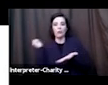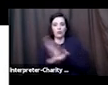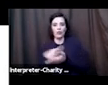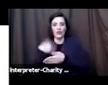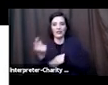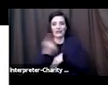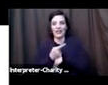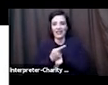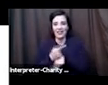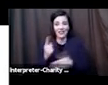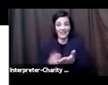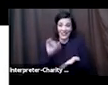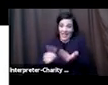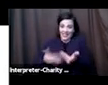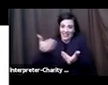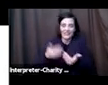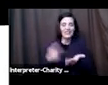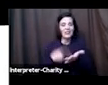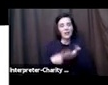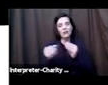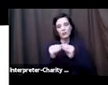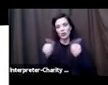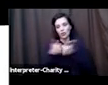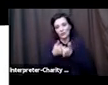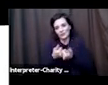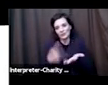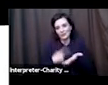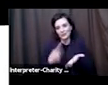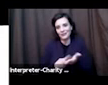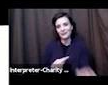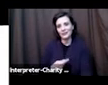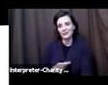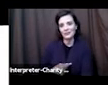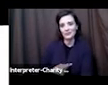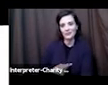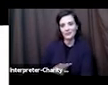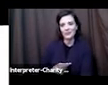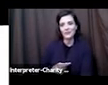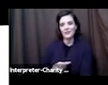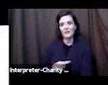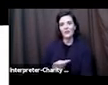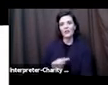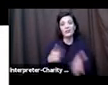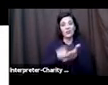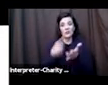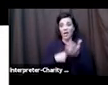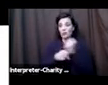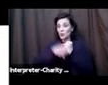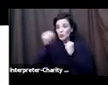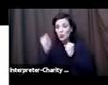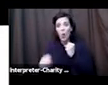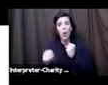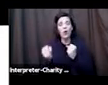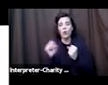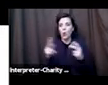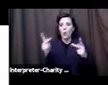going to give you a little bit of a hard time. Worst case scenario is that it's taken too long, or you eventually get